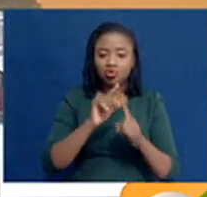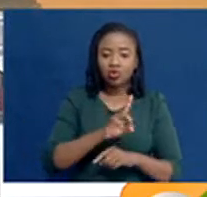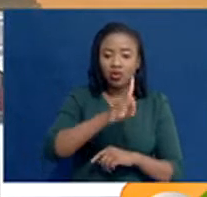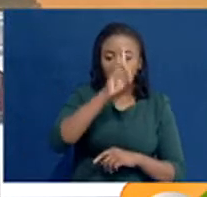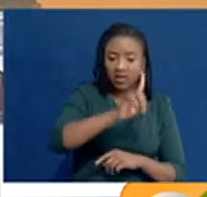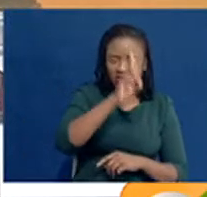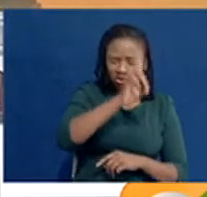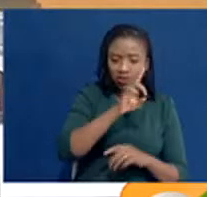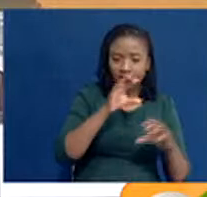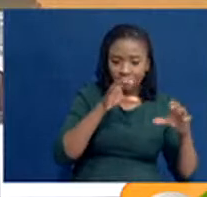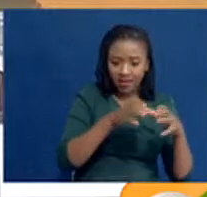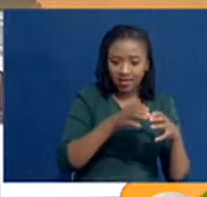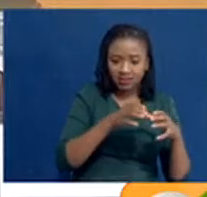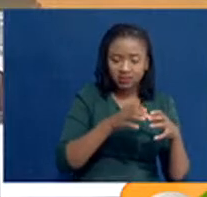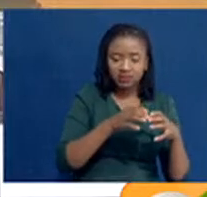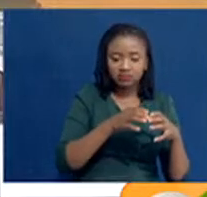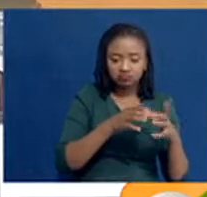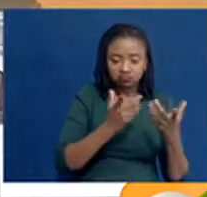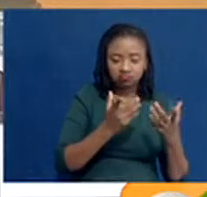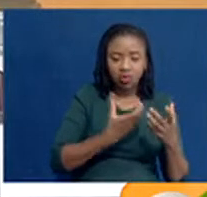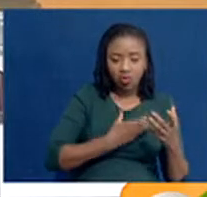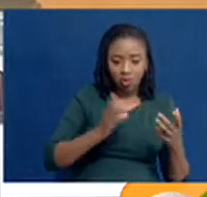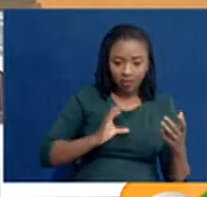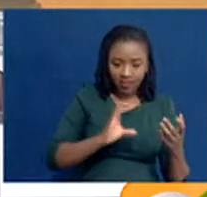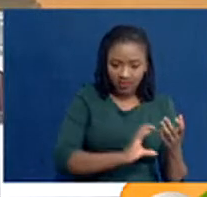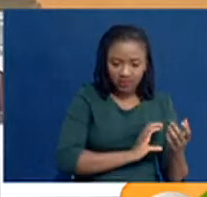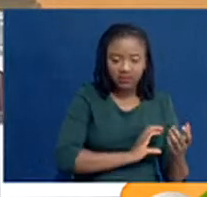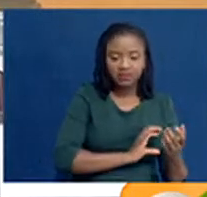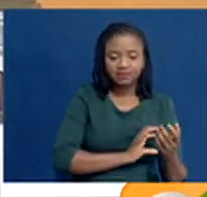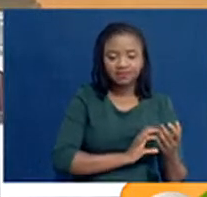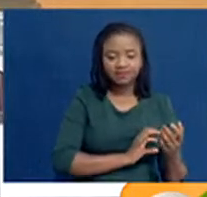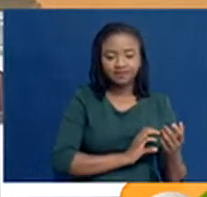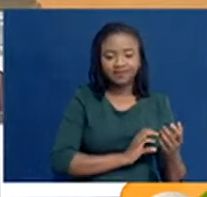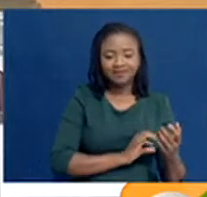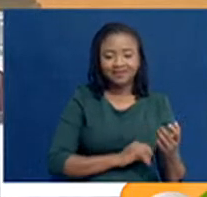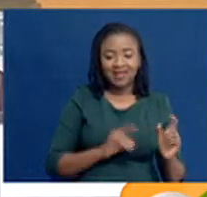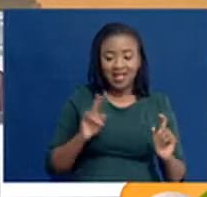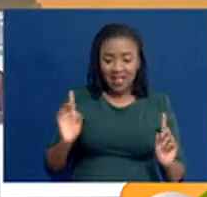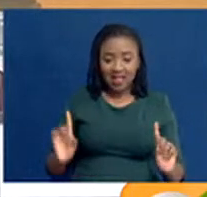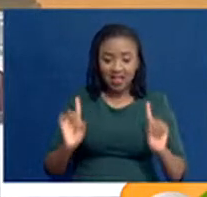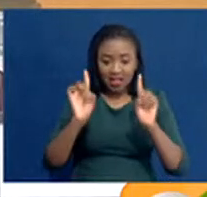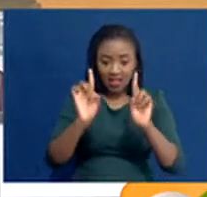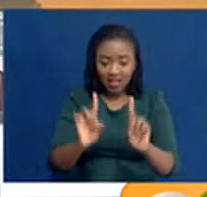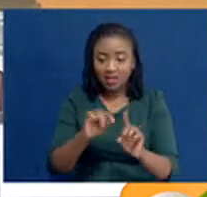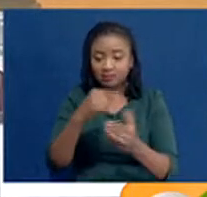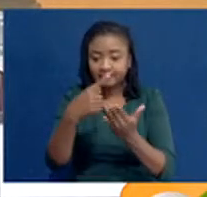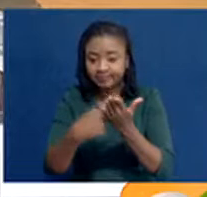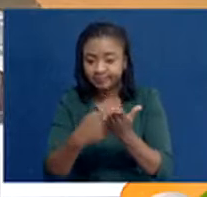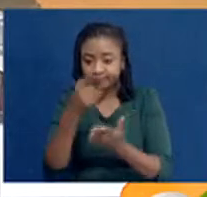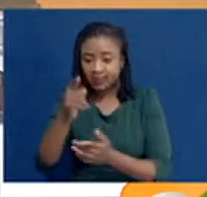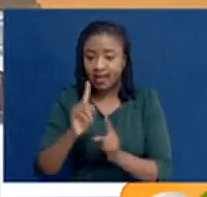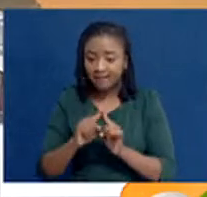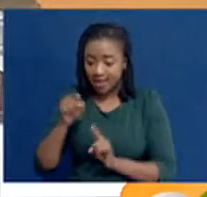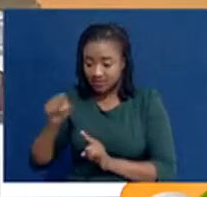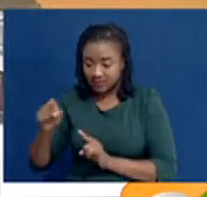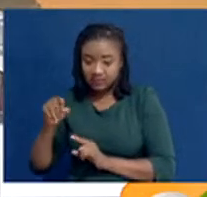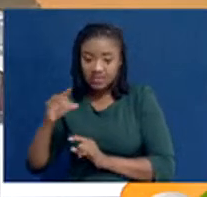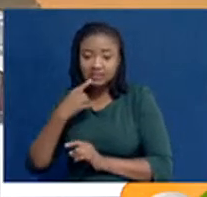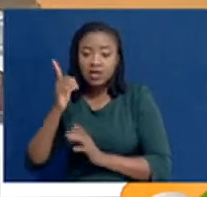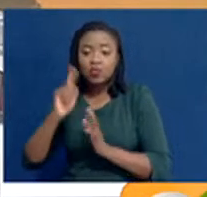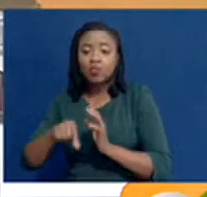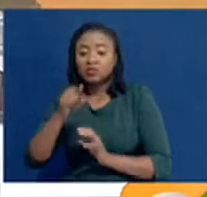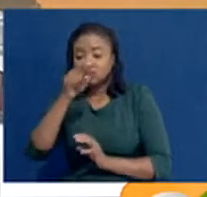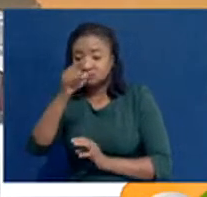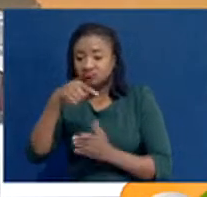to the declaration of the results of the election. Appearing before the National Dialogue Committee, the Liaison Committee said the audit will help